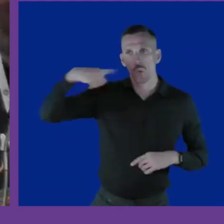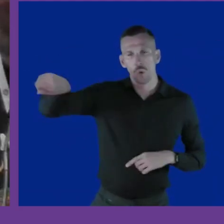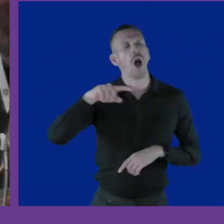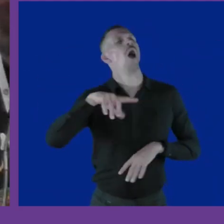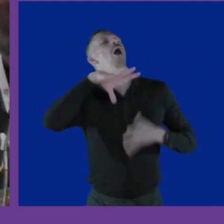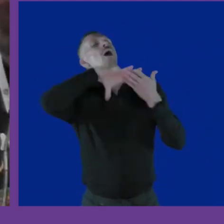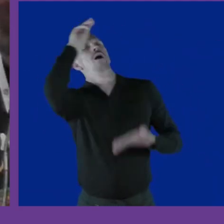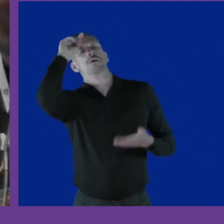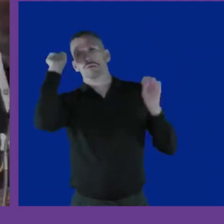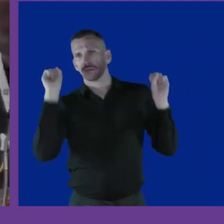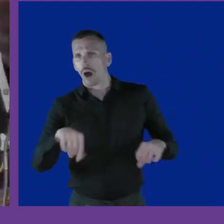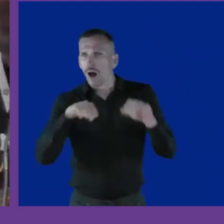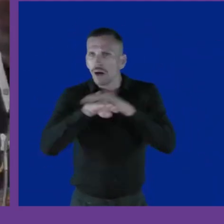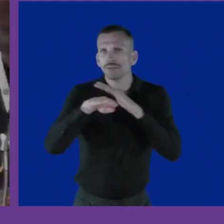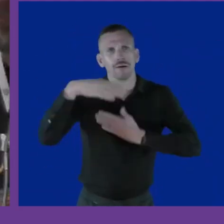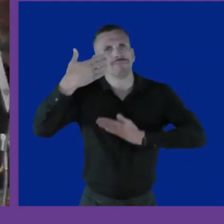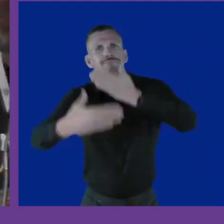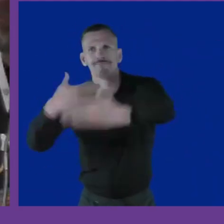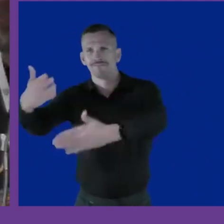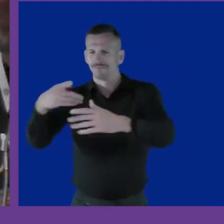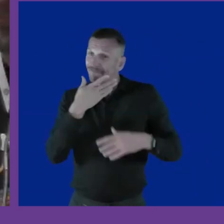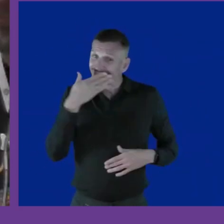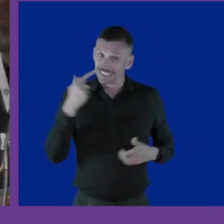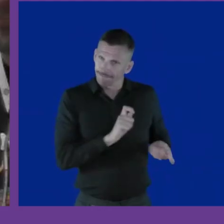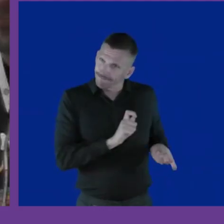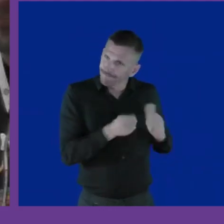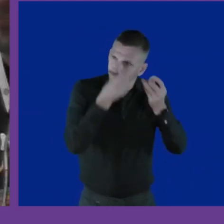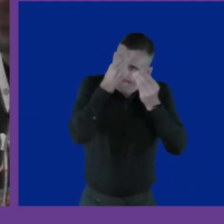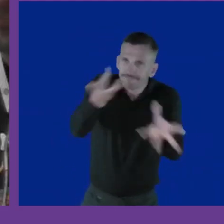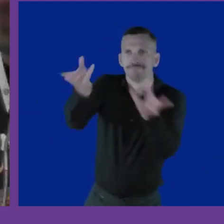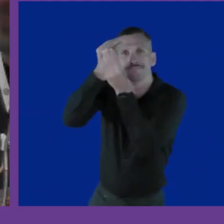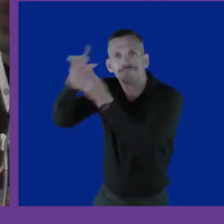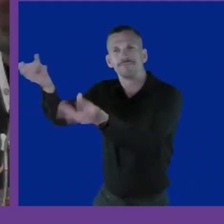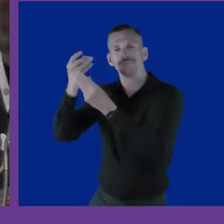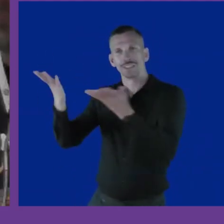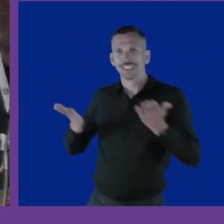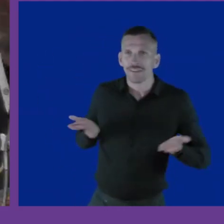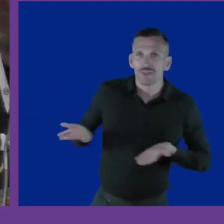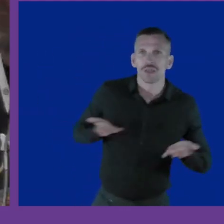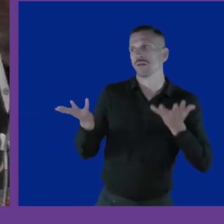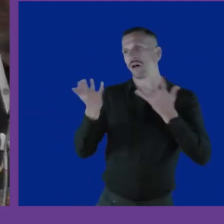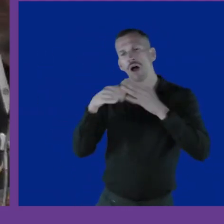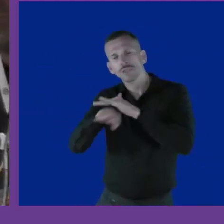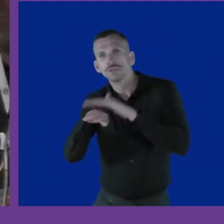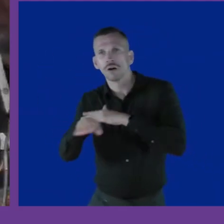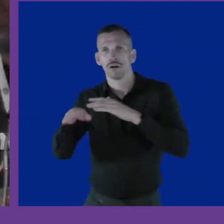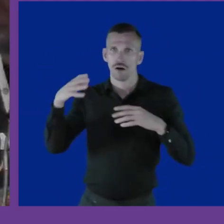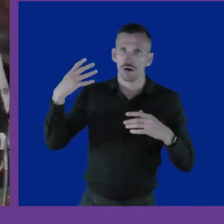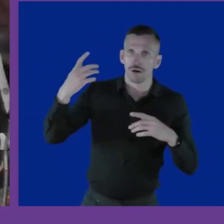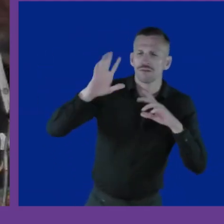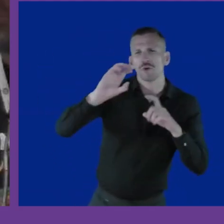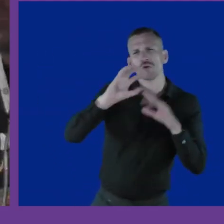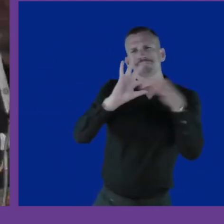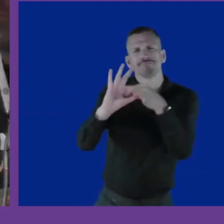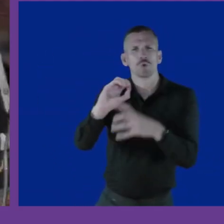digital accessibility works, how to do accessible customer service, which is a very critical point, including built environment,